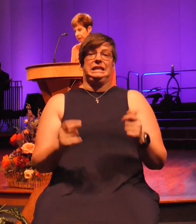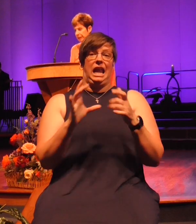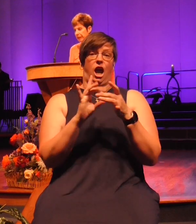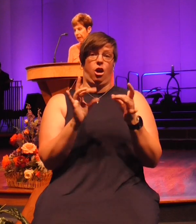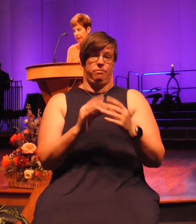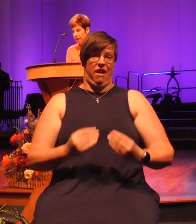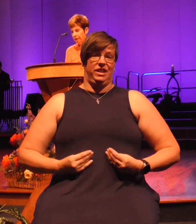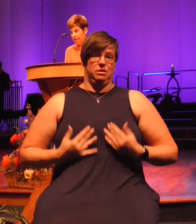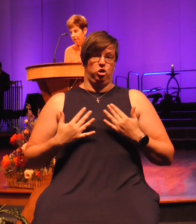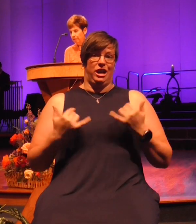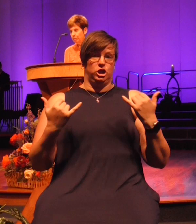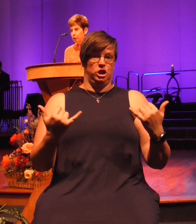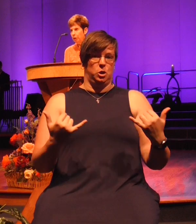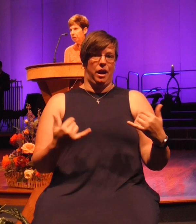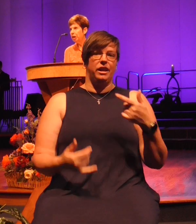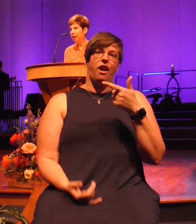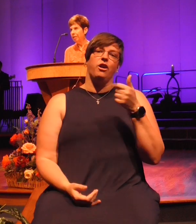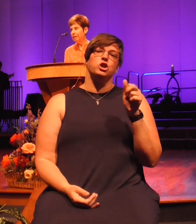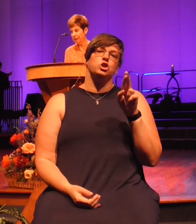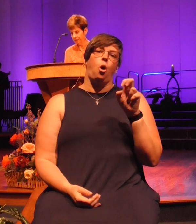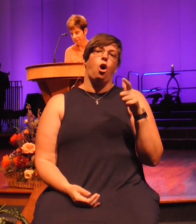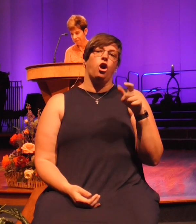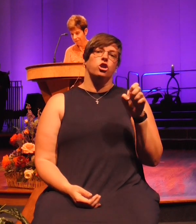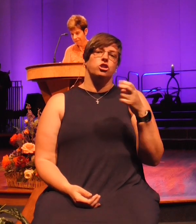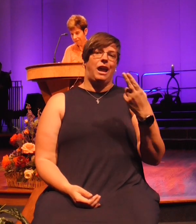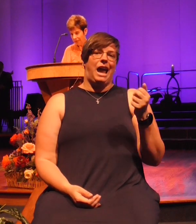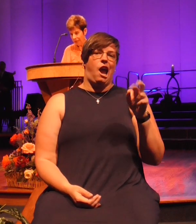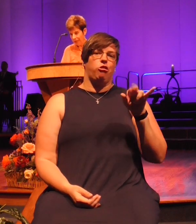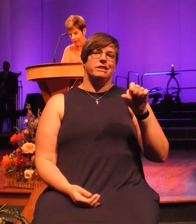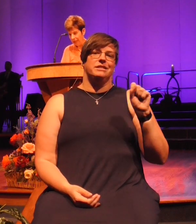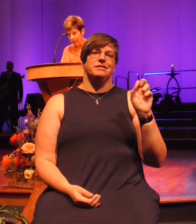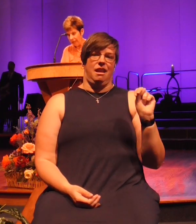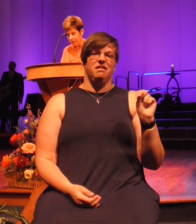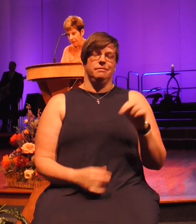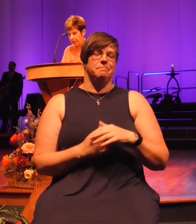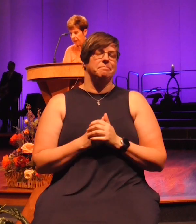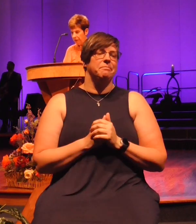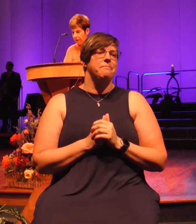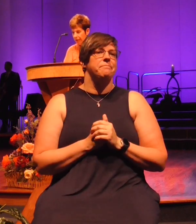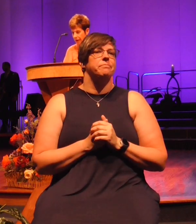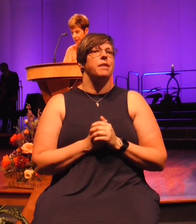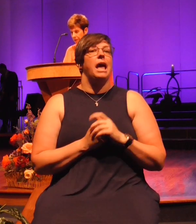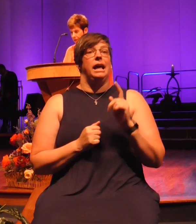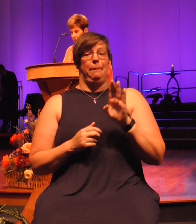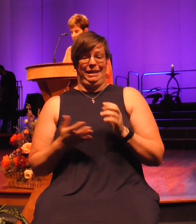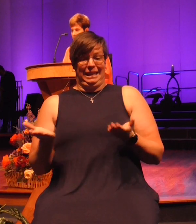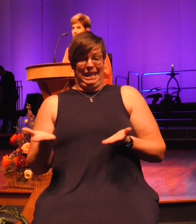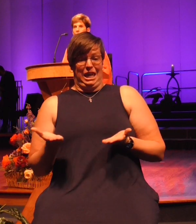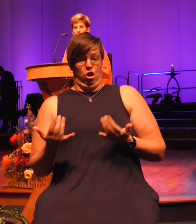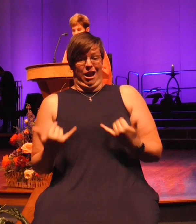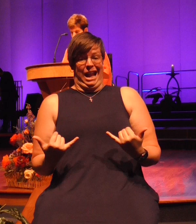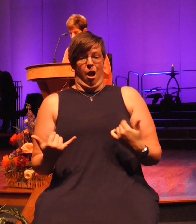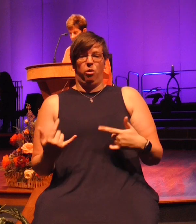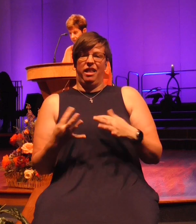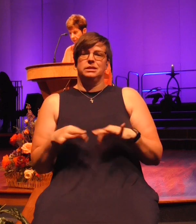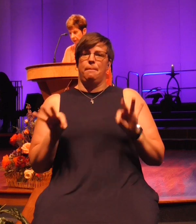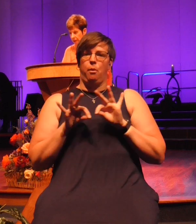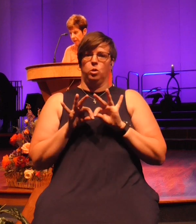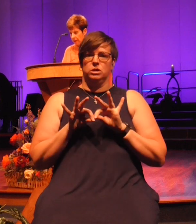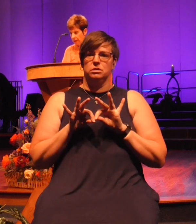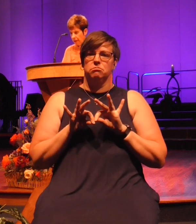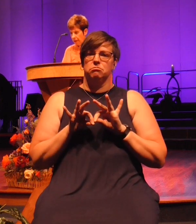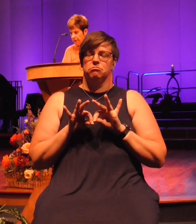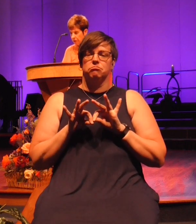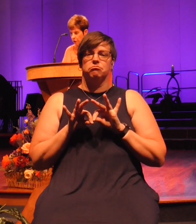Our inspirational words today from George Harrison. It's being here now that's